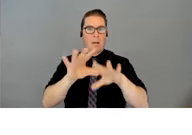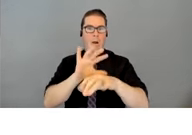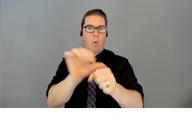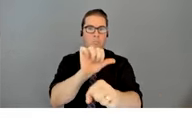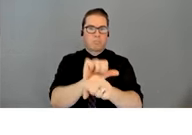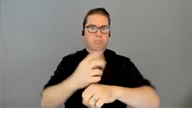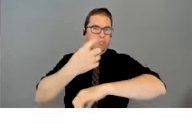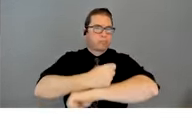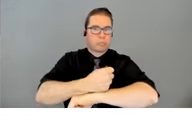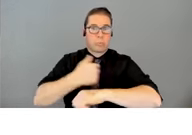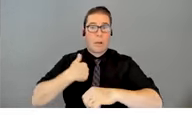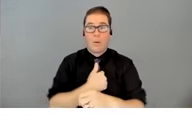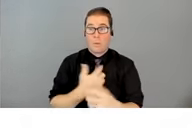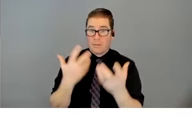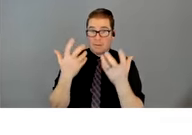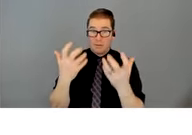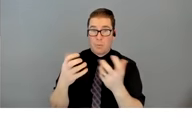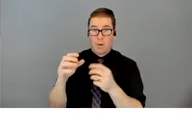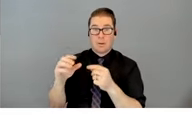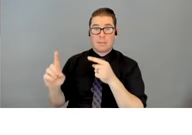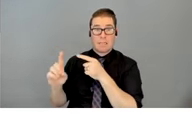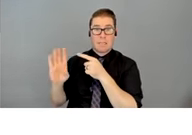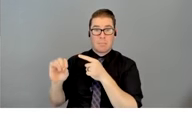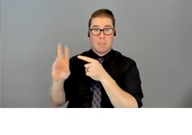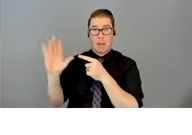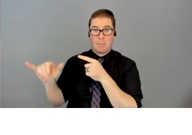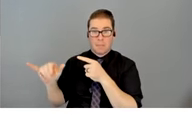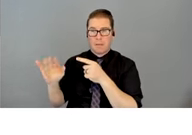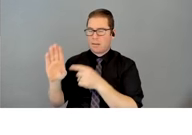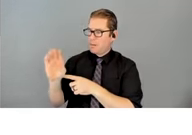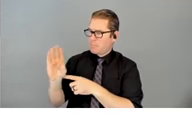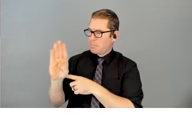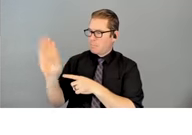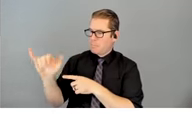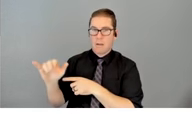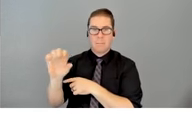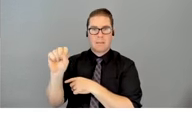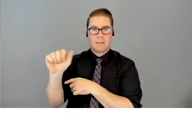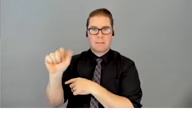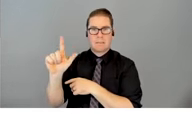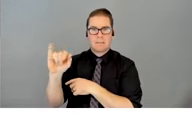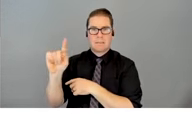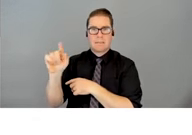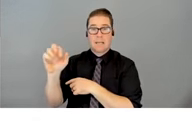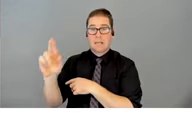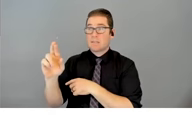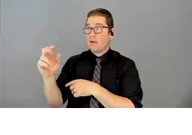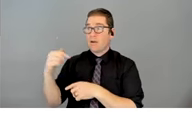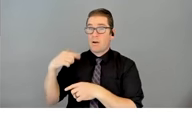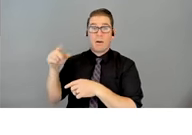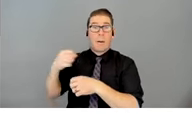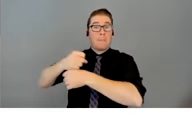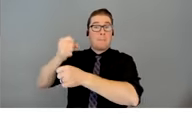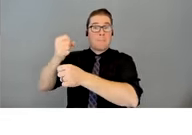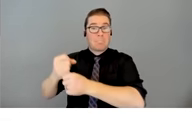have Bobby Salazar's make a bunch of burritos, and we were going to distribute those burritos on the corner of